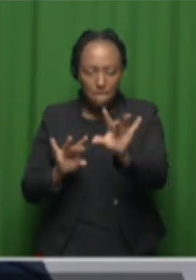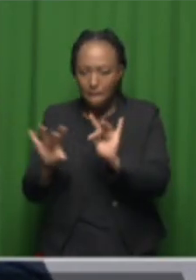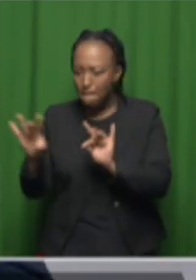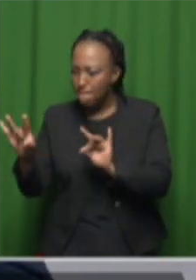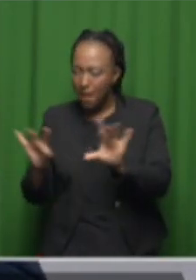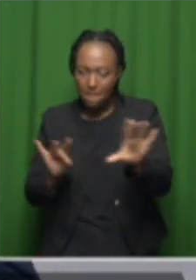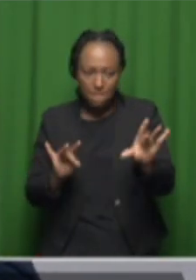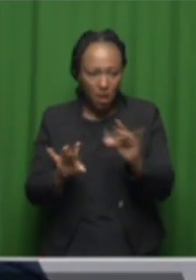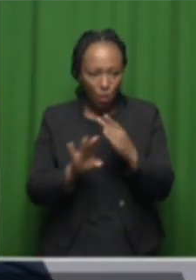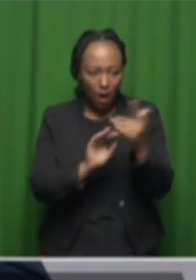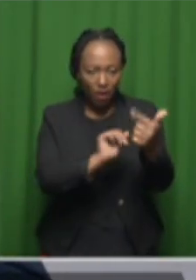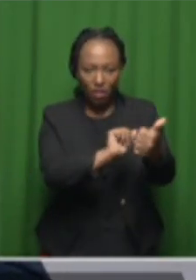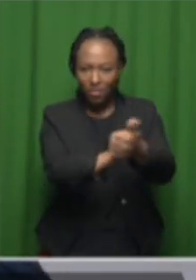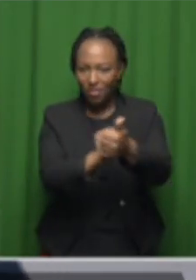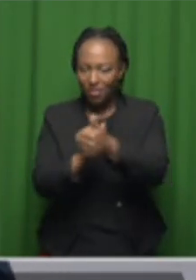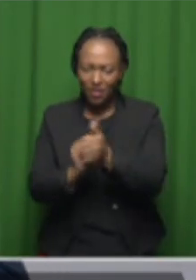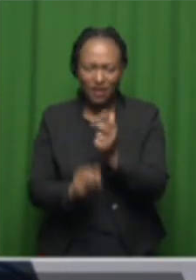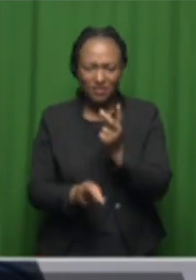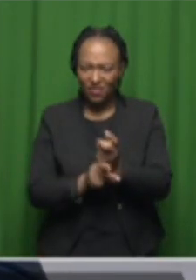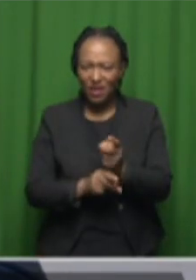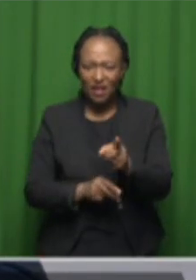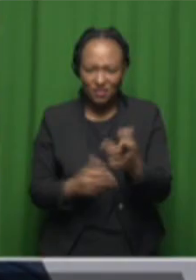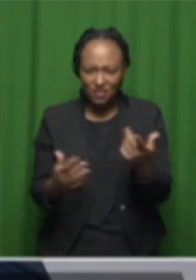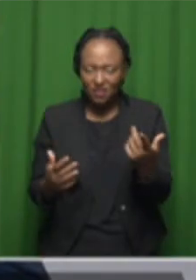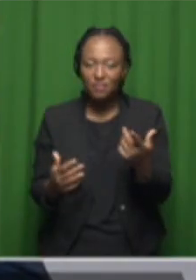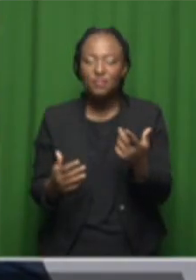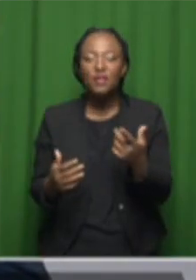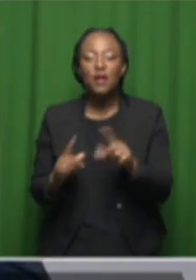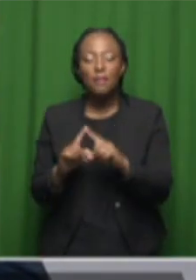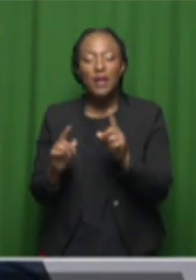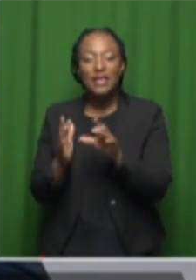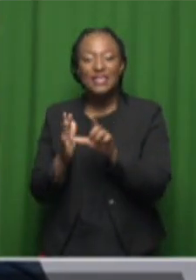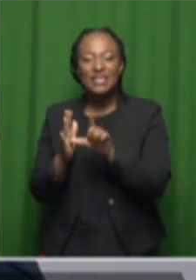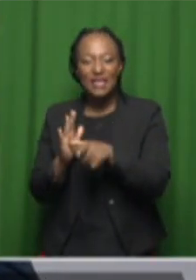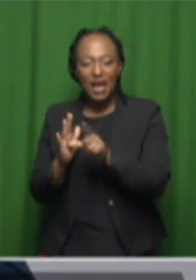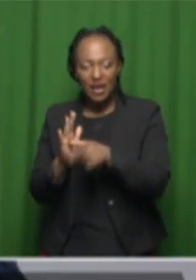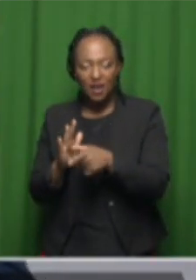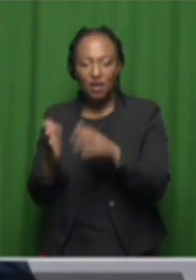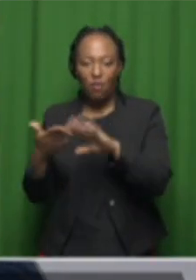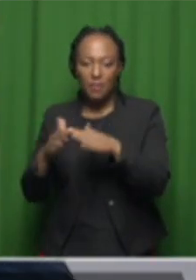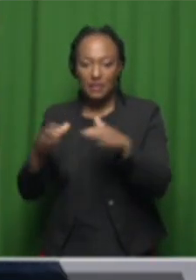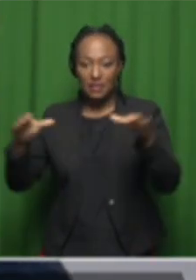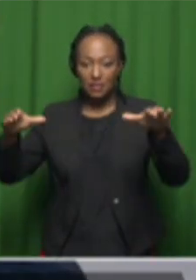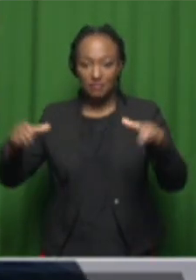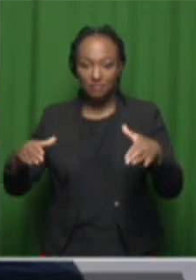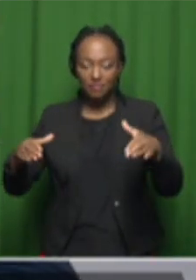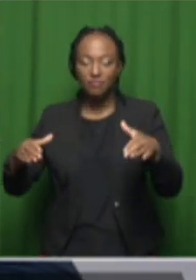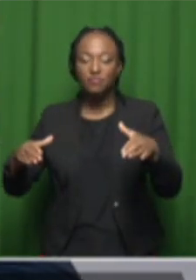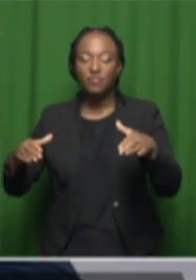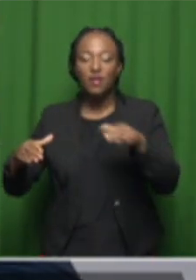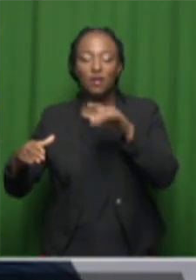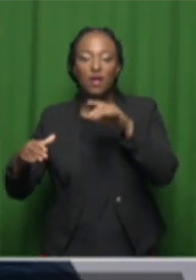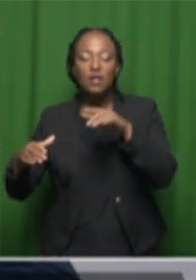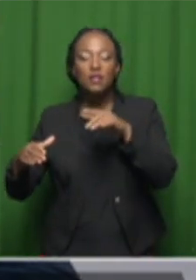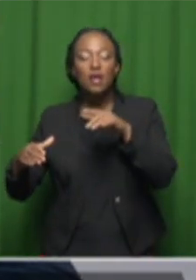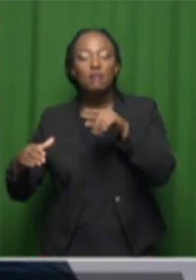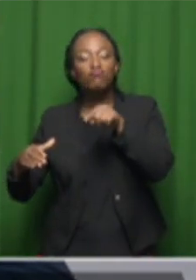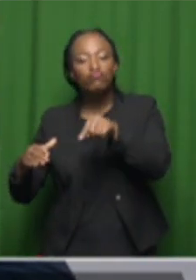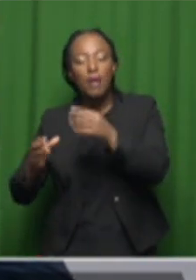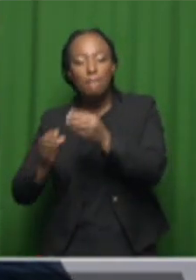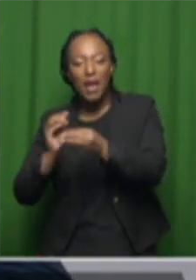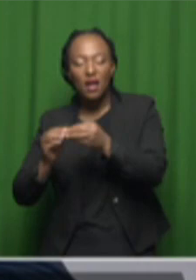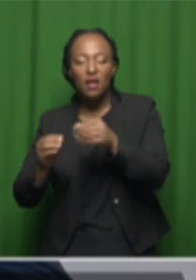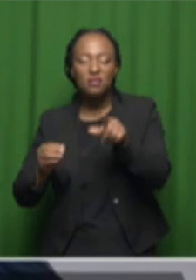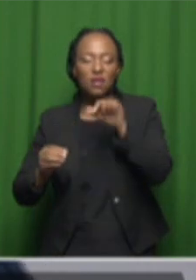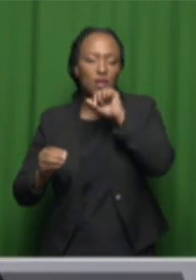work with. But luckily we've got, I think the design community is very, I think the one thing they love is making, but the second thing they love is sharing. And